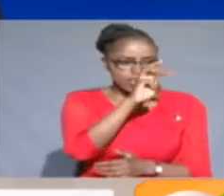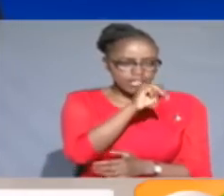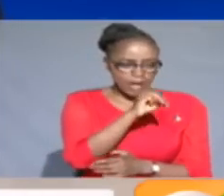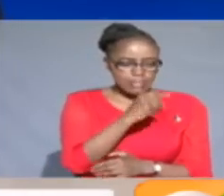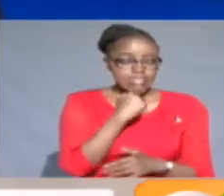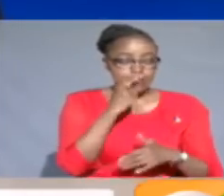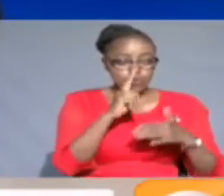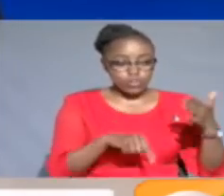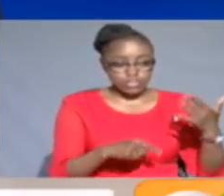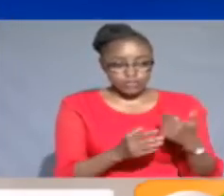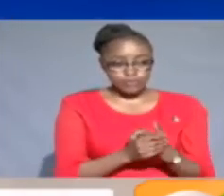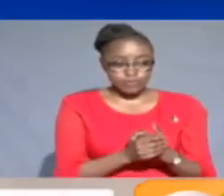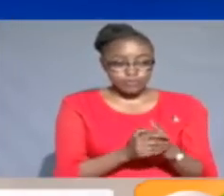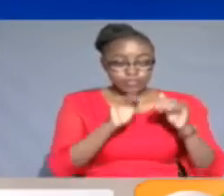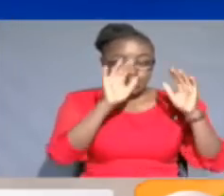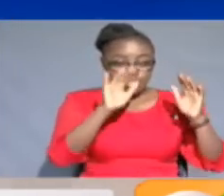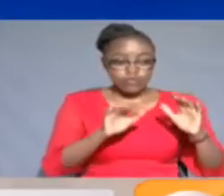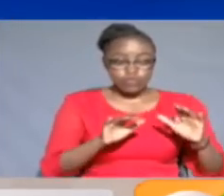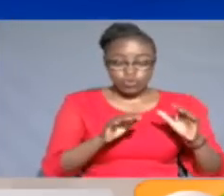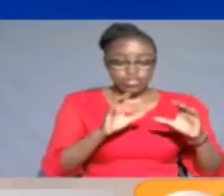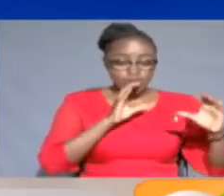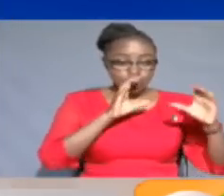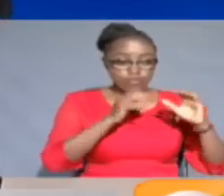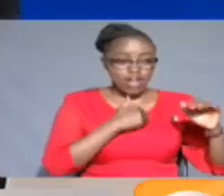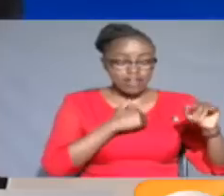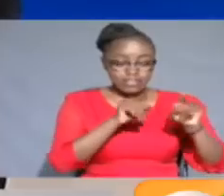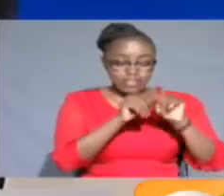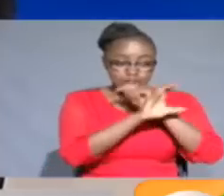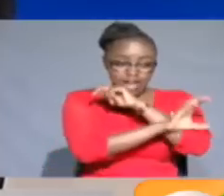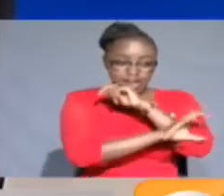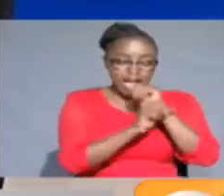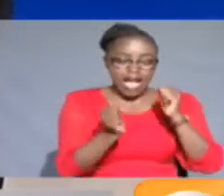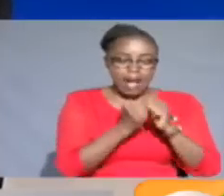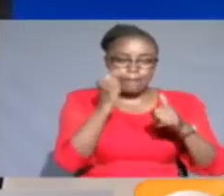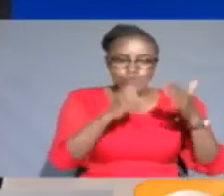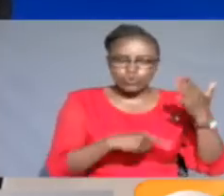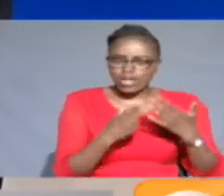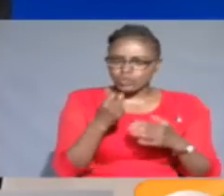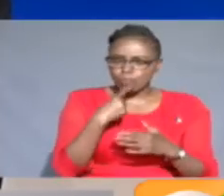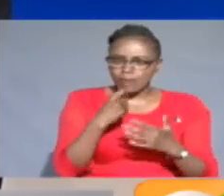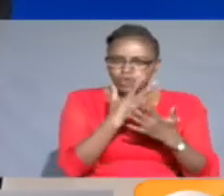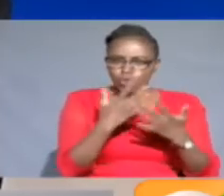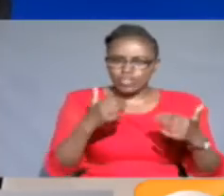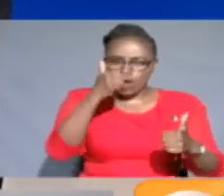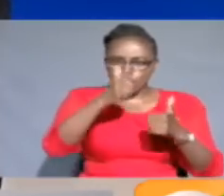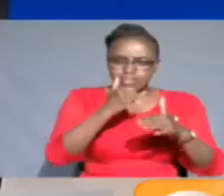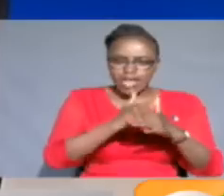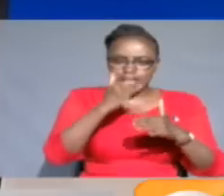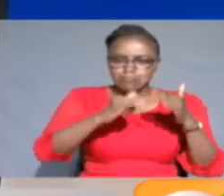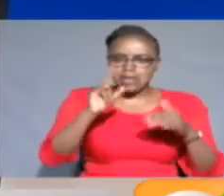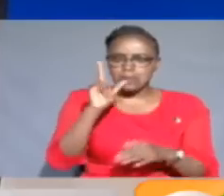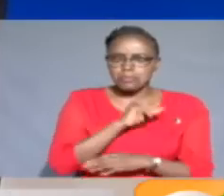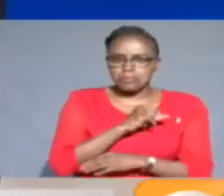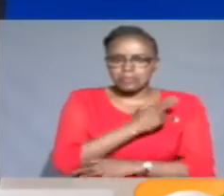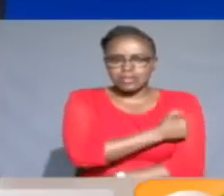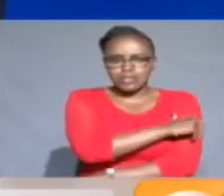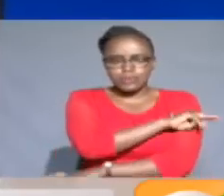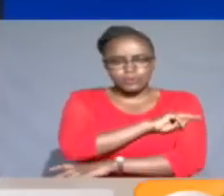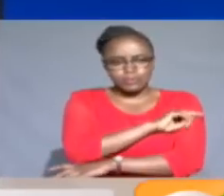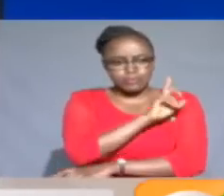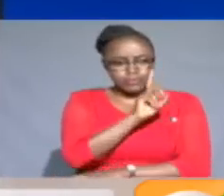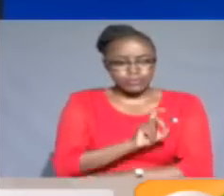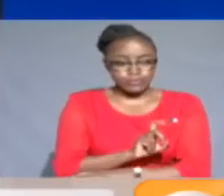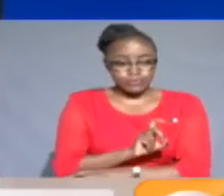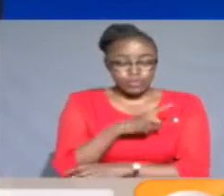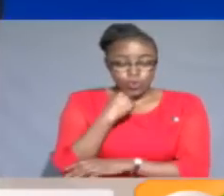who says, this is an important conversation that we need to have as a country. What happens to medical equipment that have expired in hospitals?